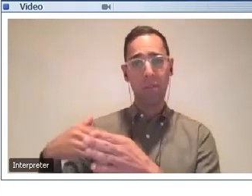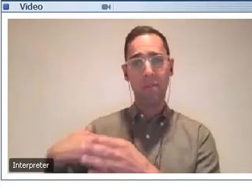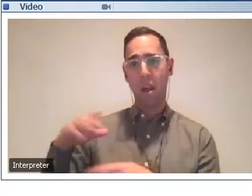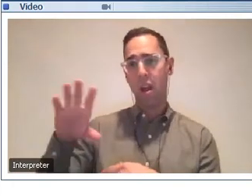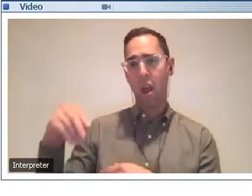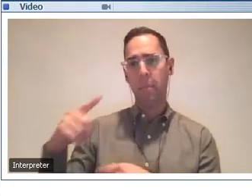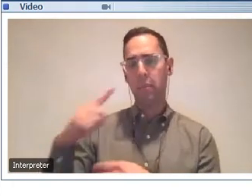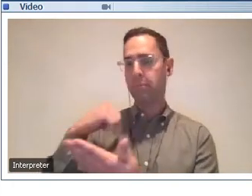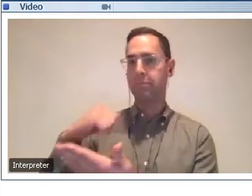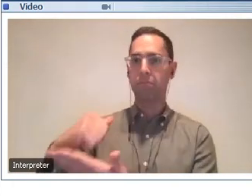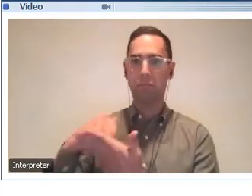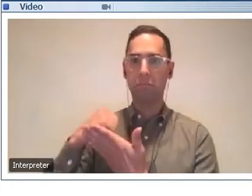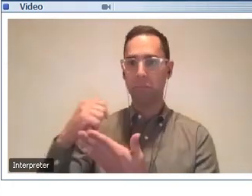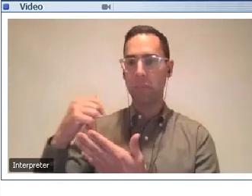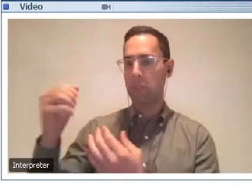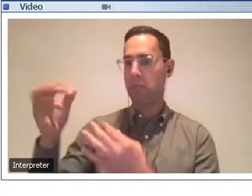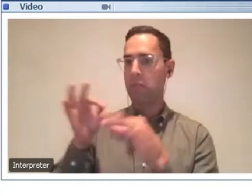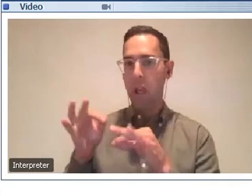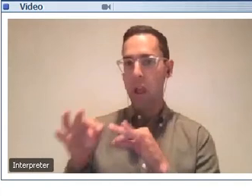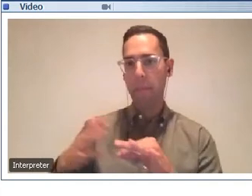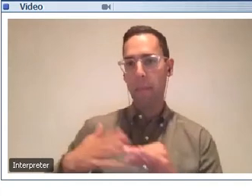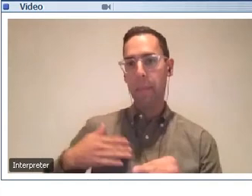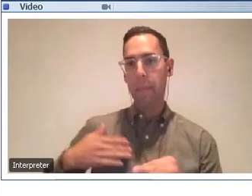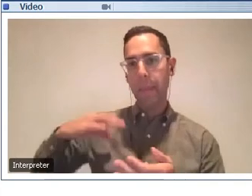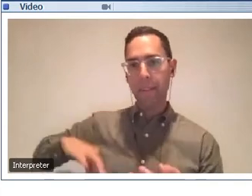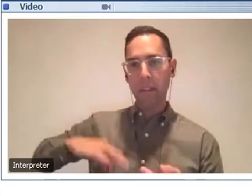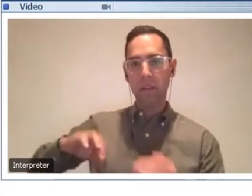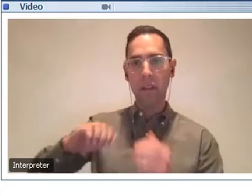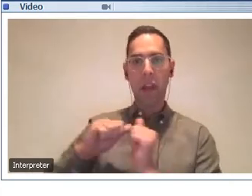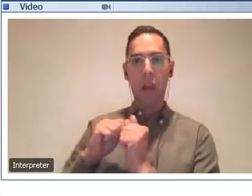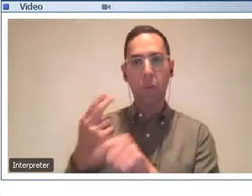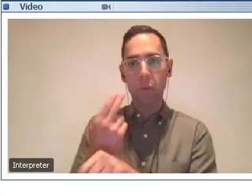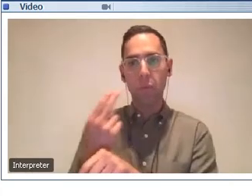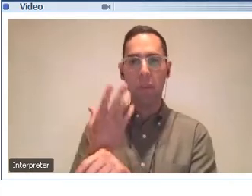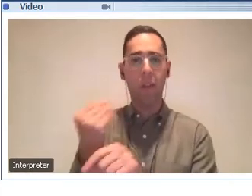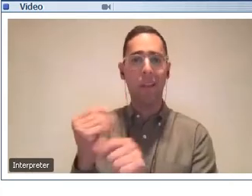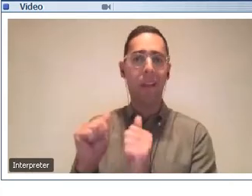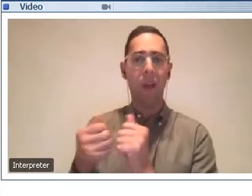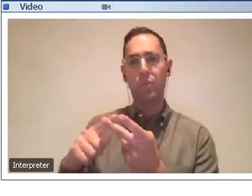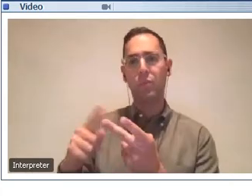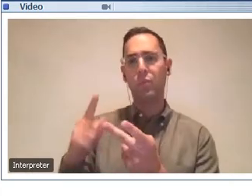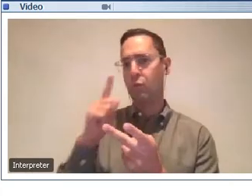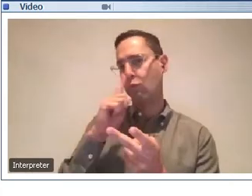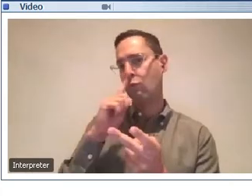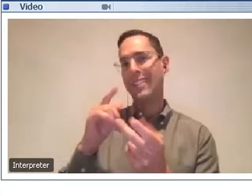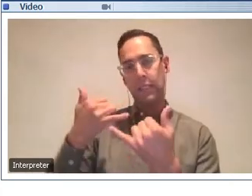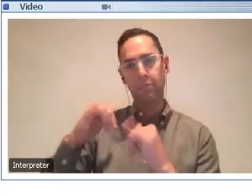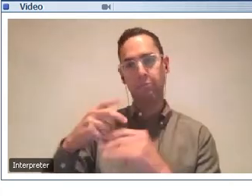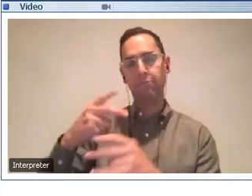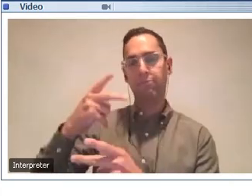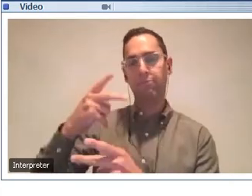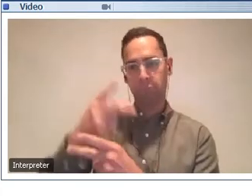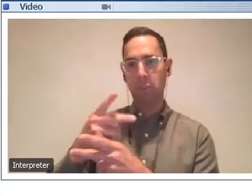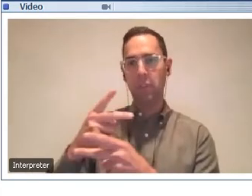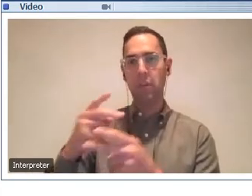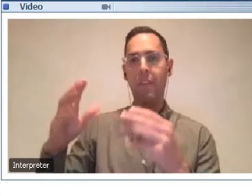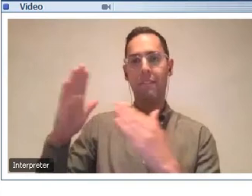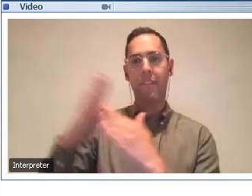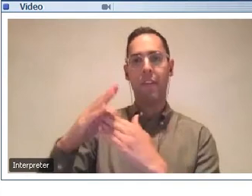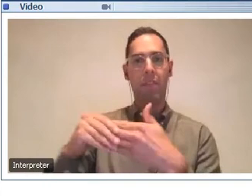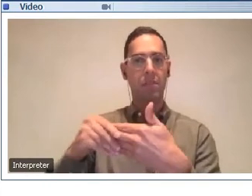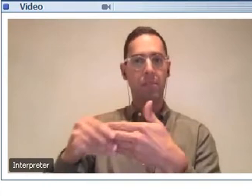were, how to use them, and how to achieve the most flexibility that I could with what I had. And because I